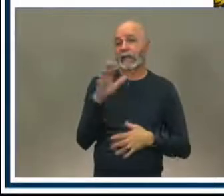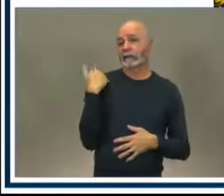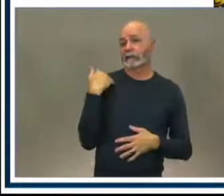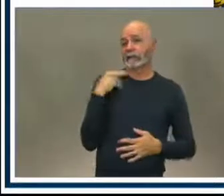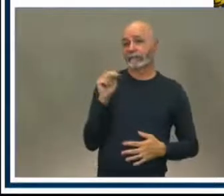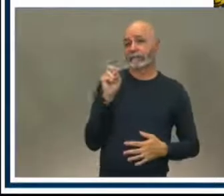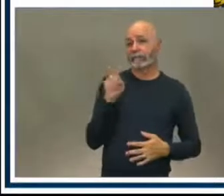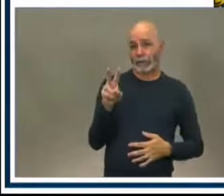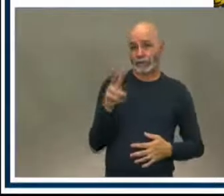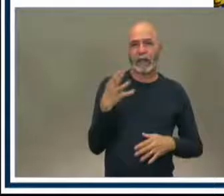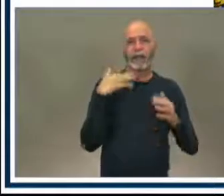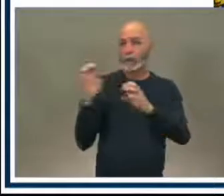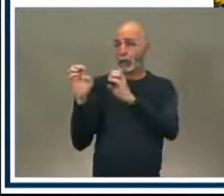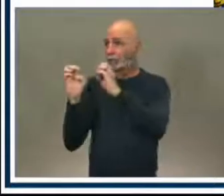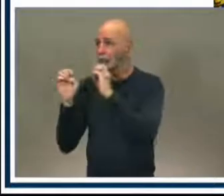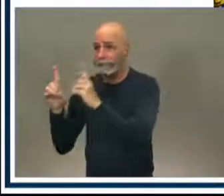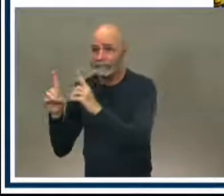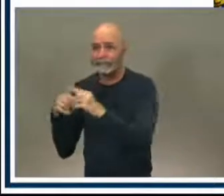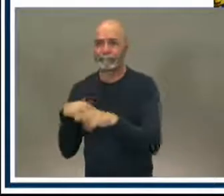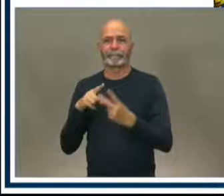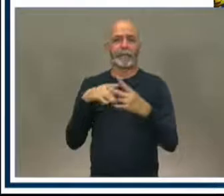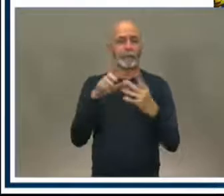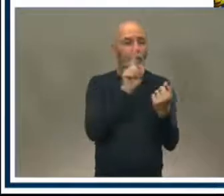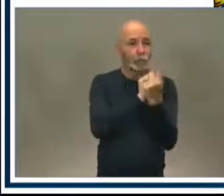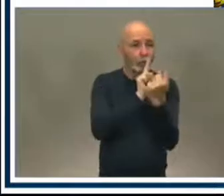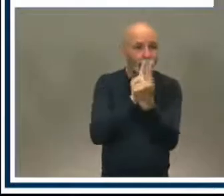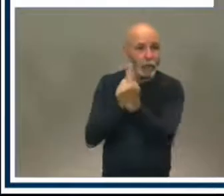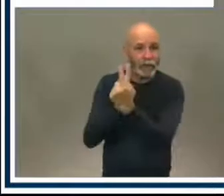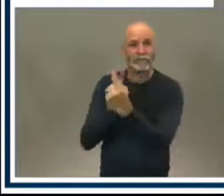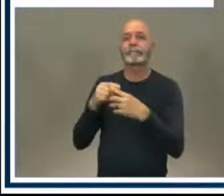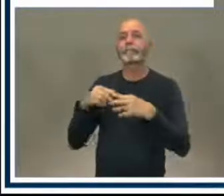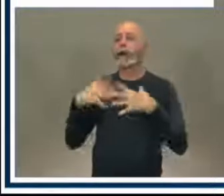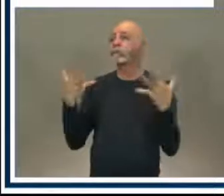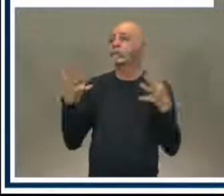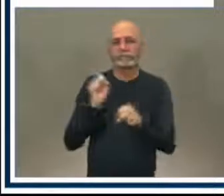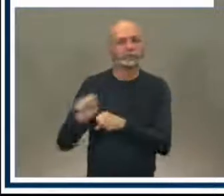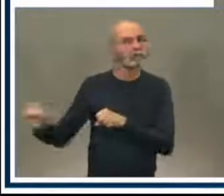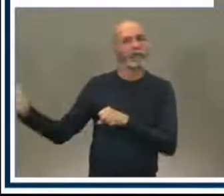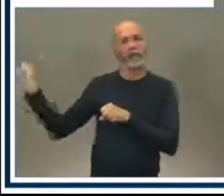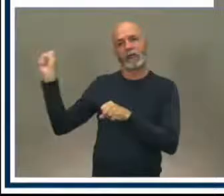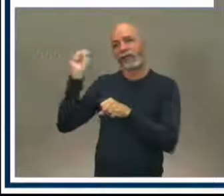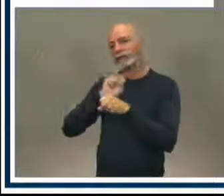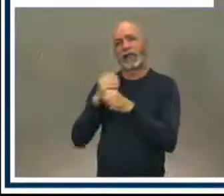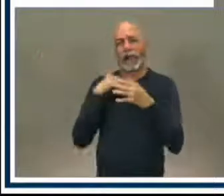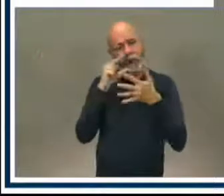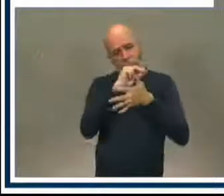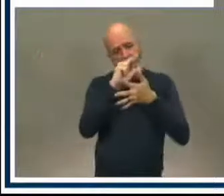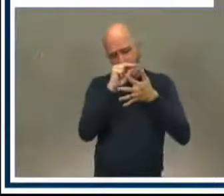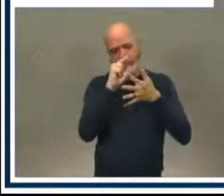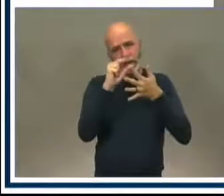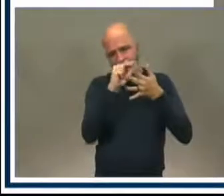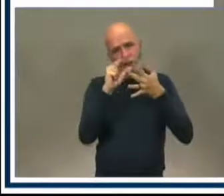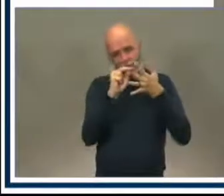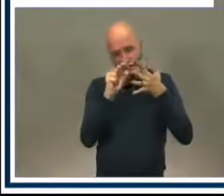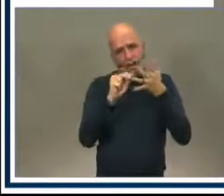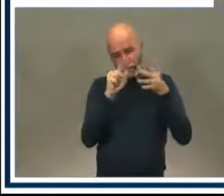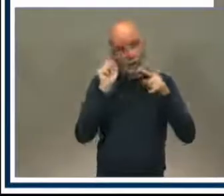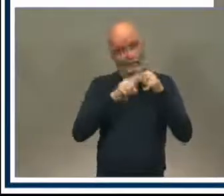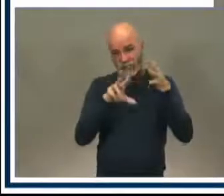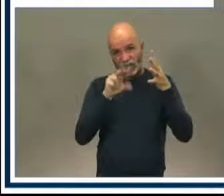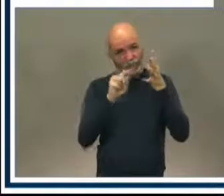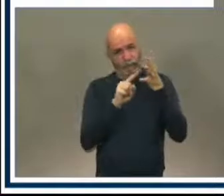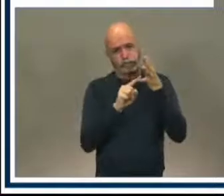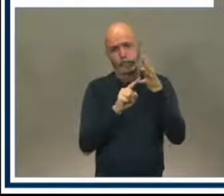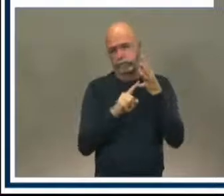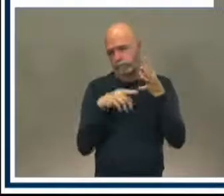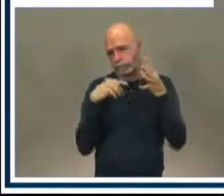educational efforts, we have one-on-one sessions. So there's a lot of work between now and November 30th to actually, the number you're concerned about, to shrink that